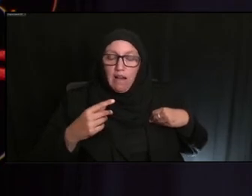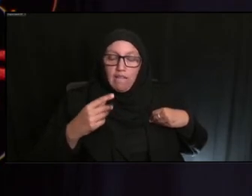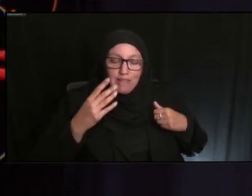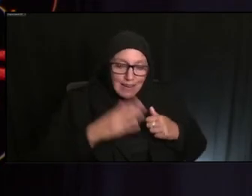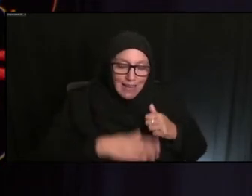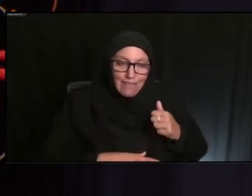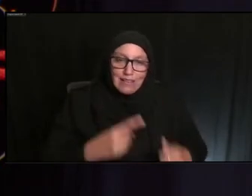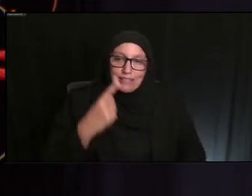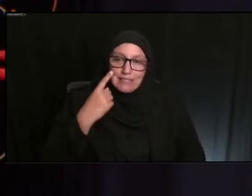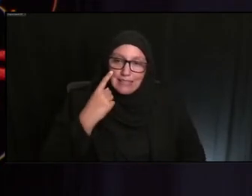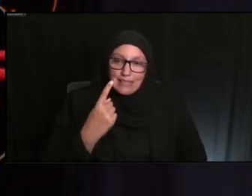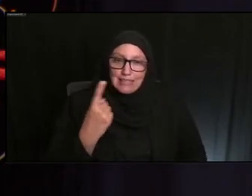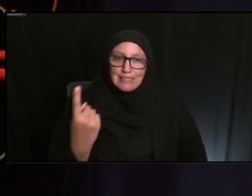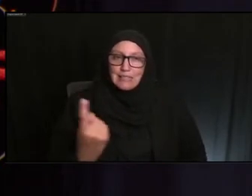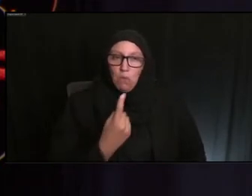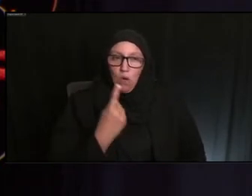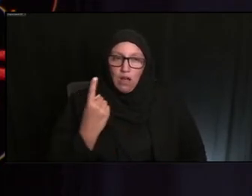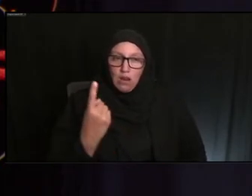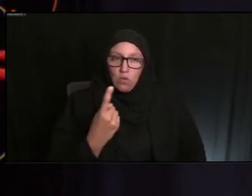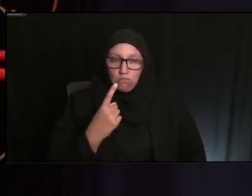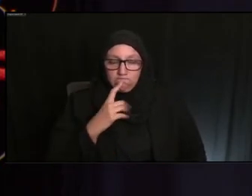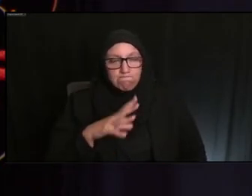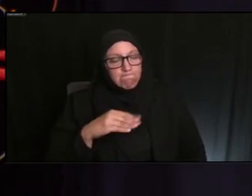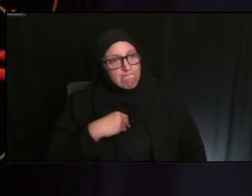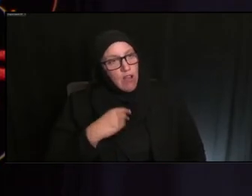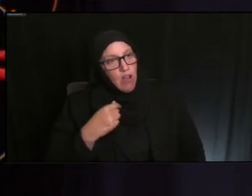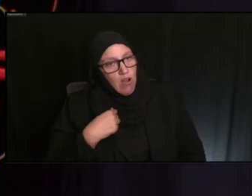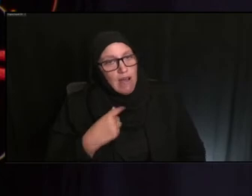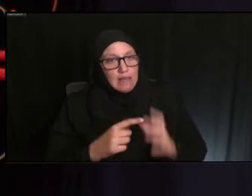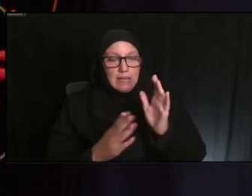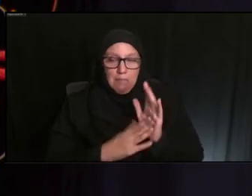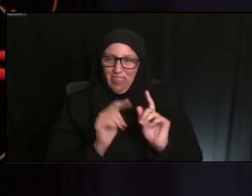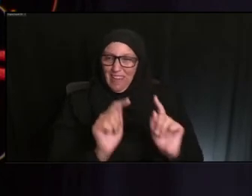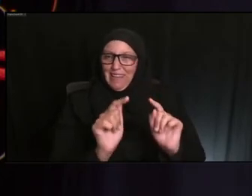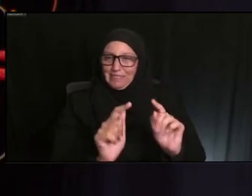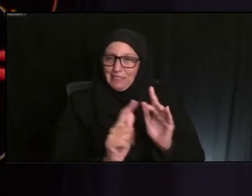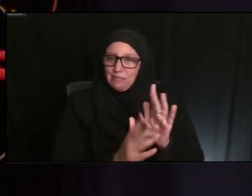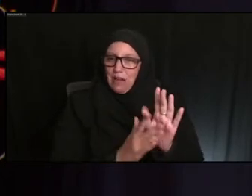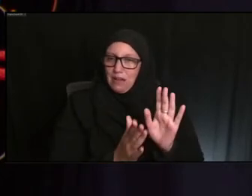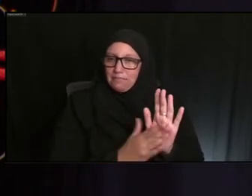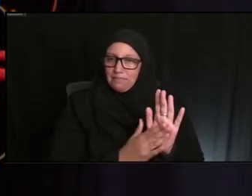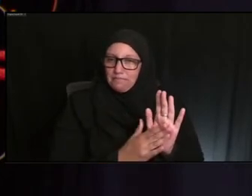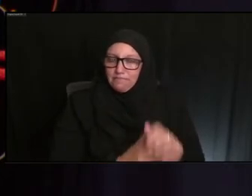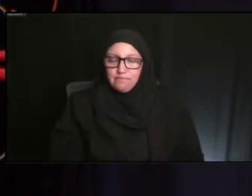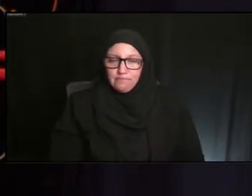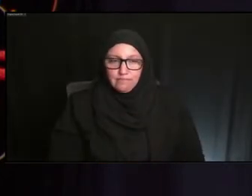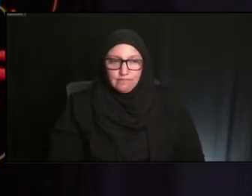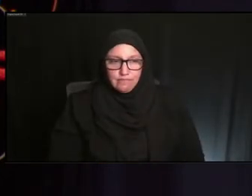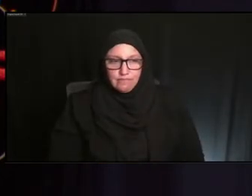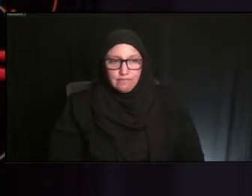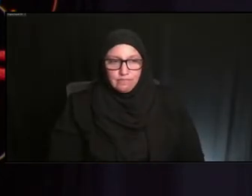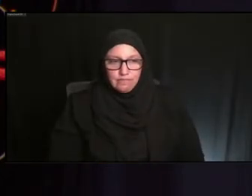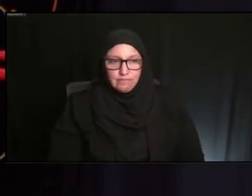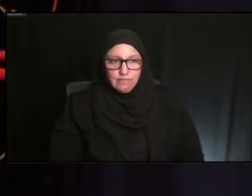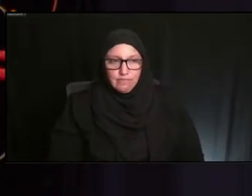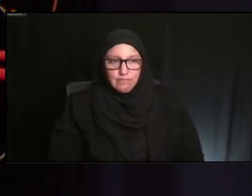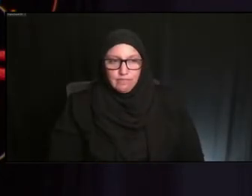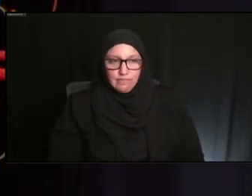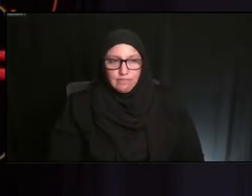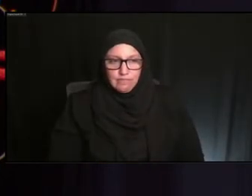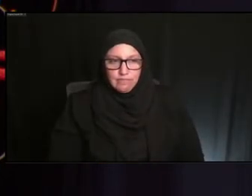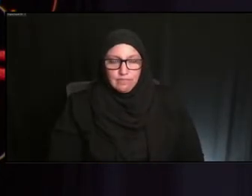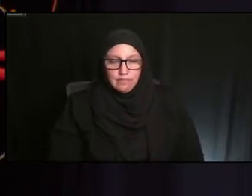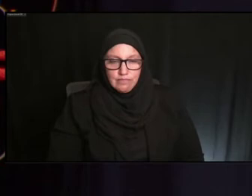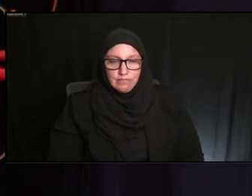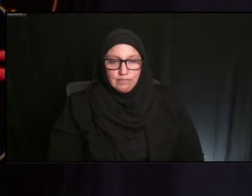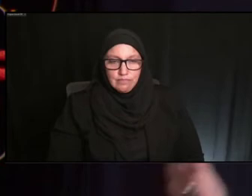as a scholar. An actual scholar that claims to be in that position. Sometimes people will try